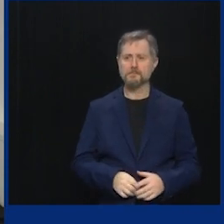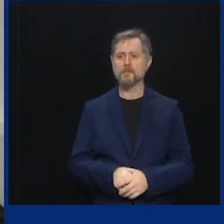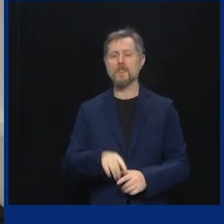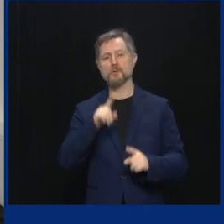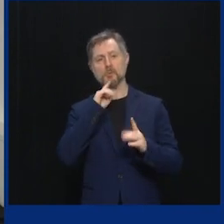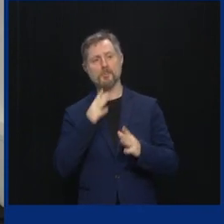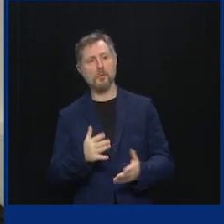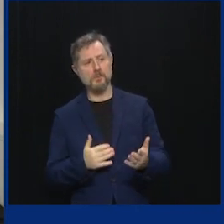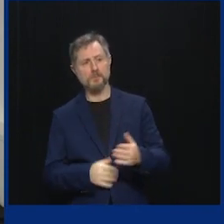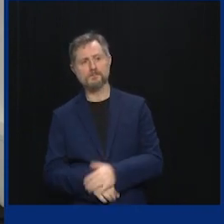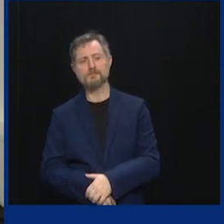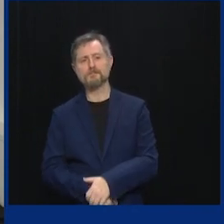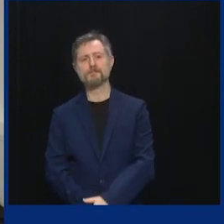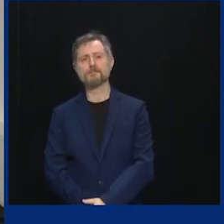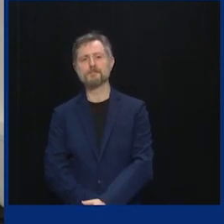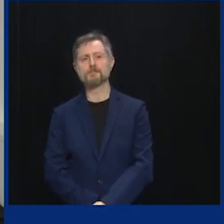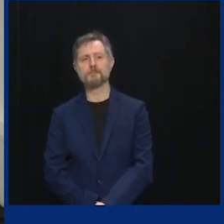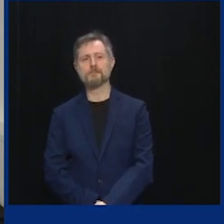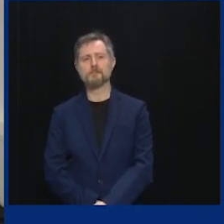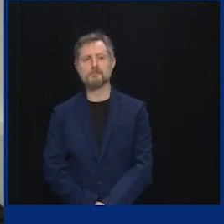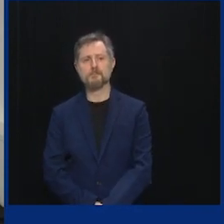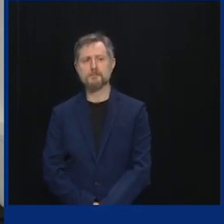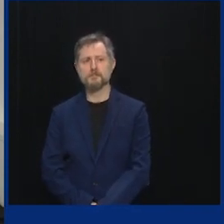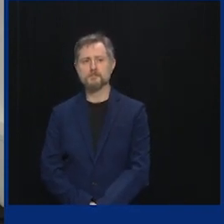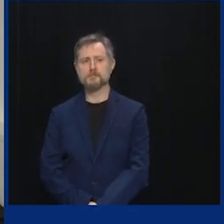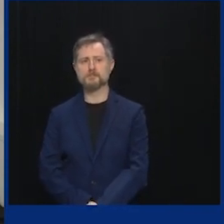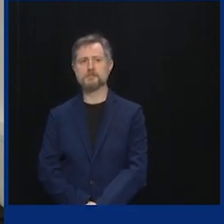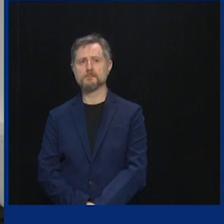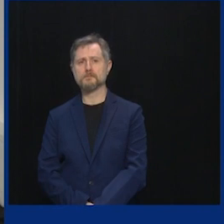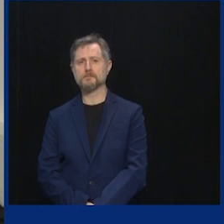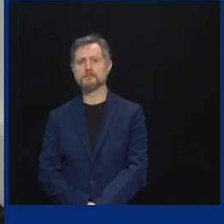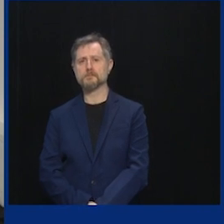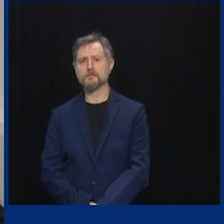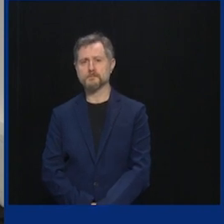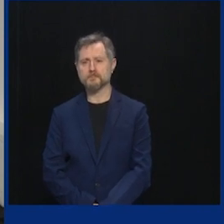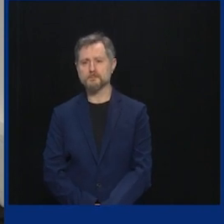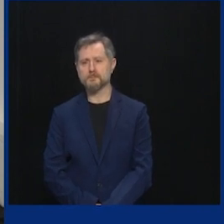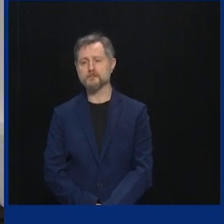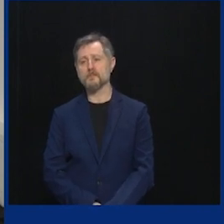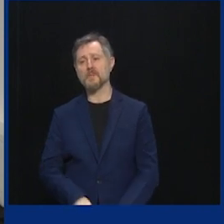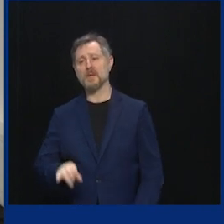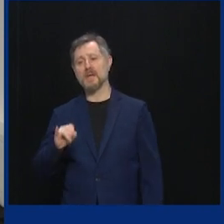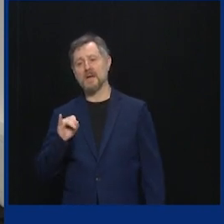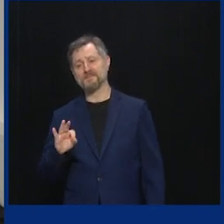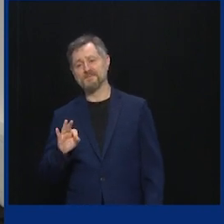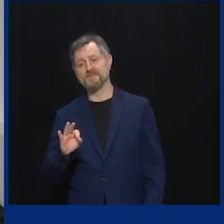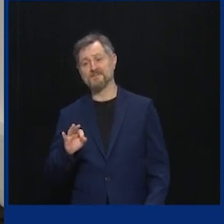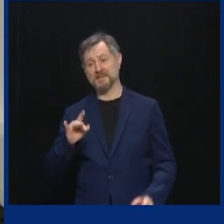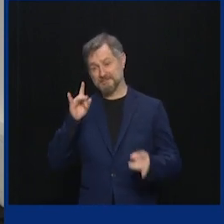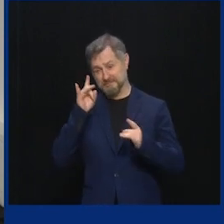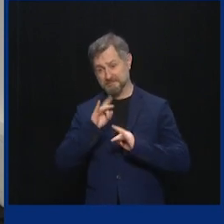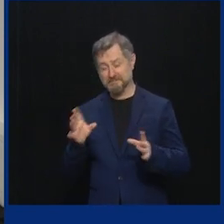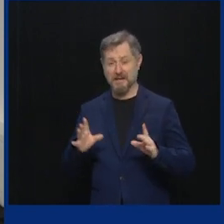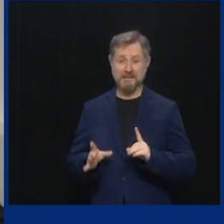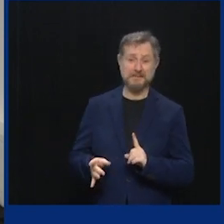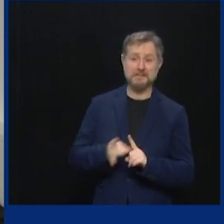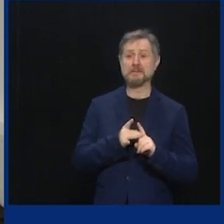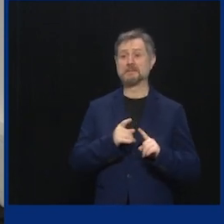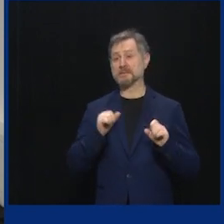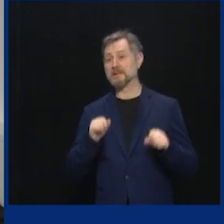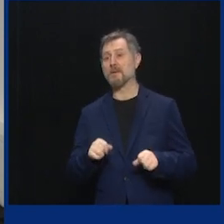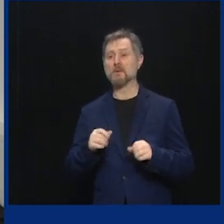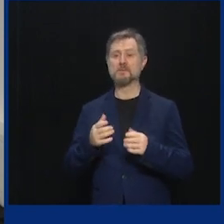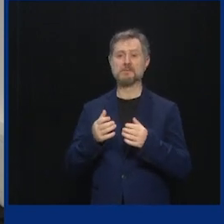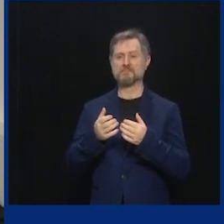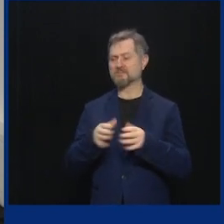hit, or you would impose some kind of mass restriction, or even possibly restrict movement if it got bad enough? It does seem like last fall there was a slowness